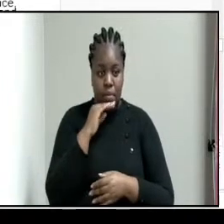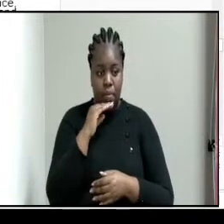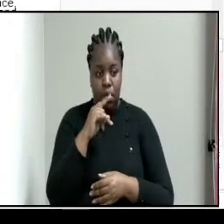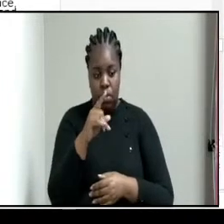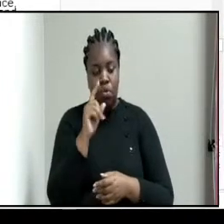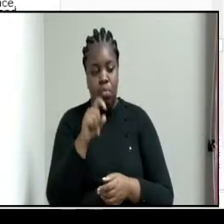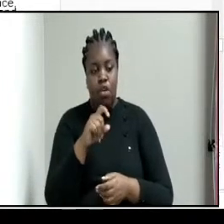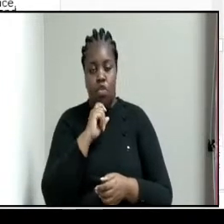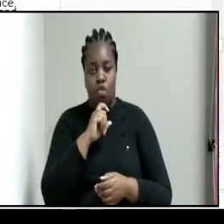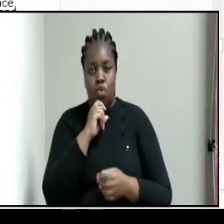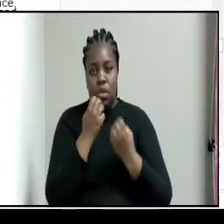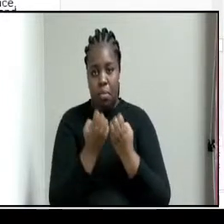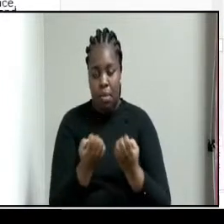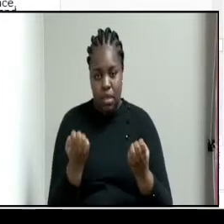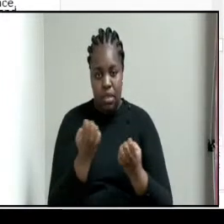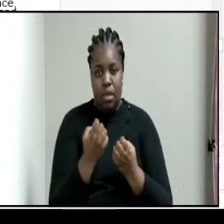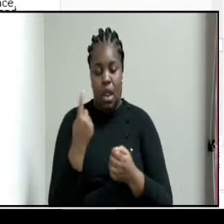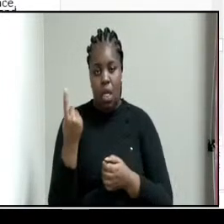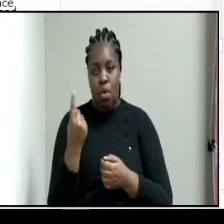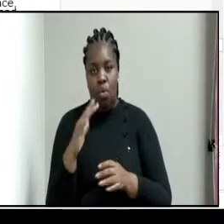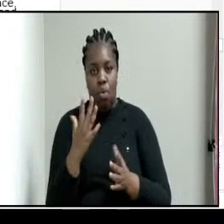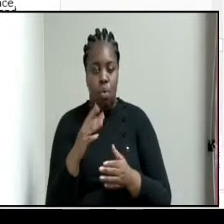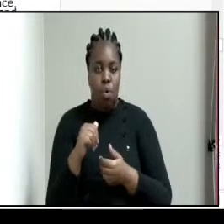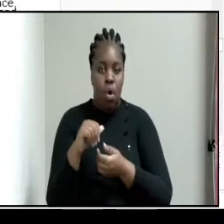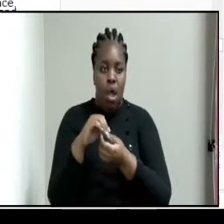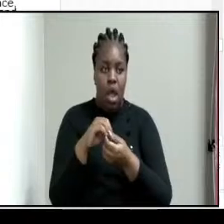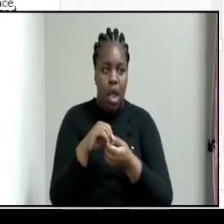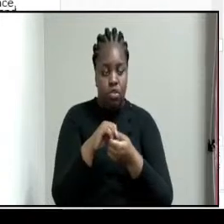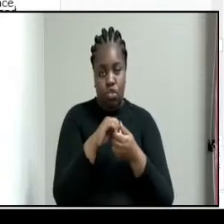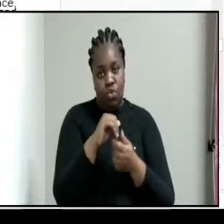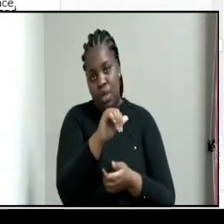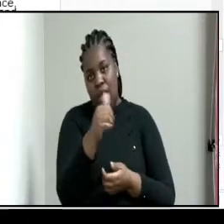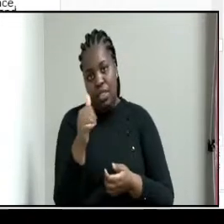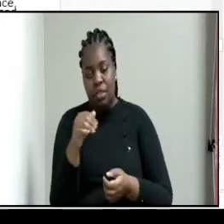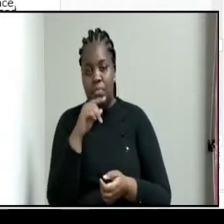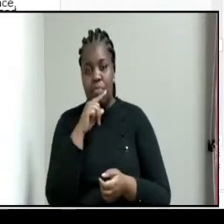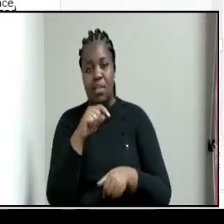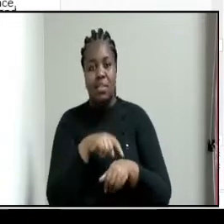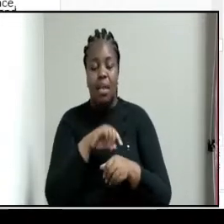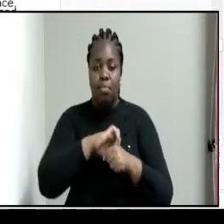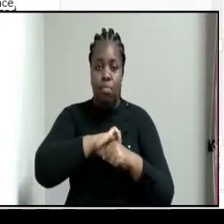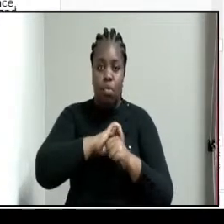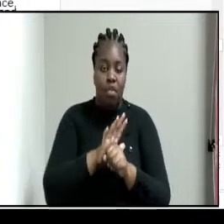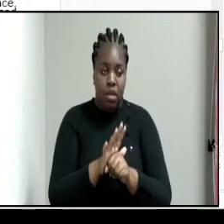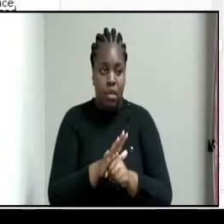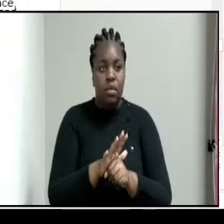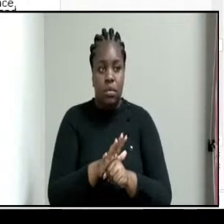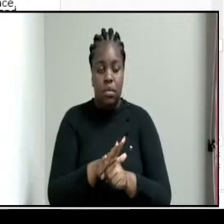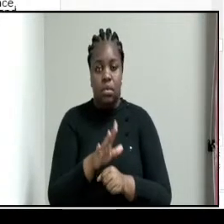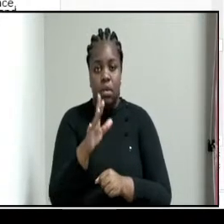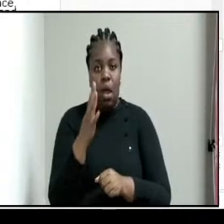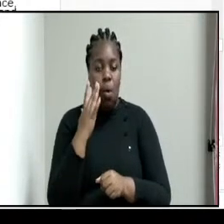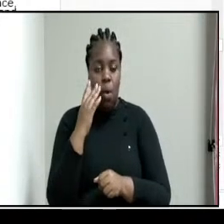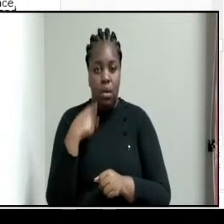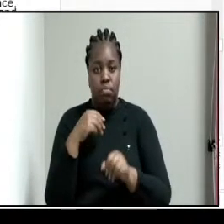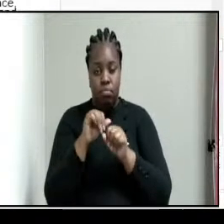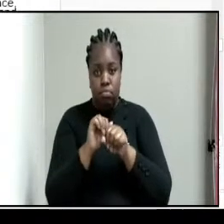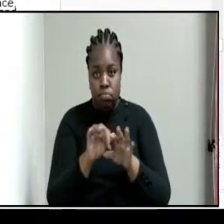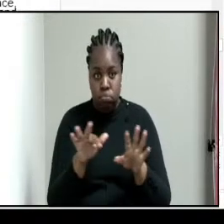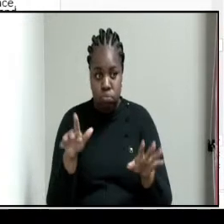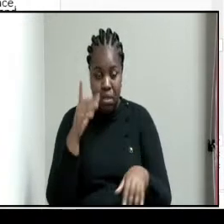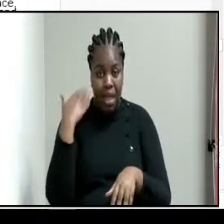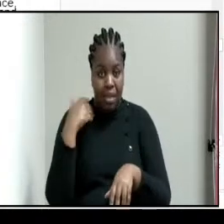individuals to use material resources alone or in association with others. During COVID-19, I'm sure you did see a case that was trending at the